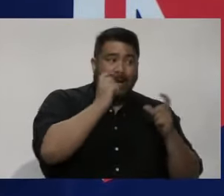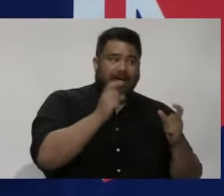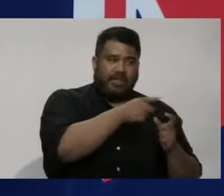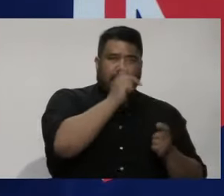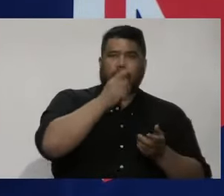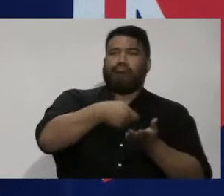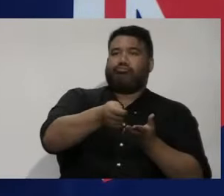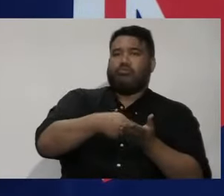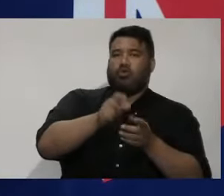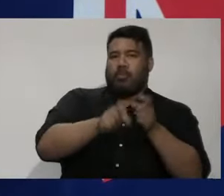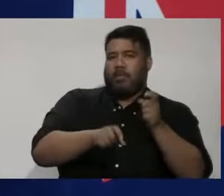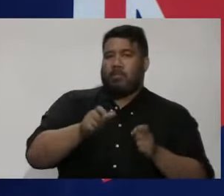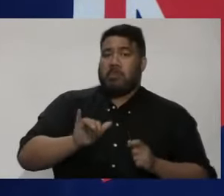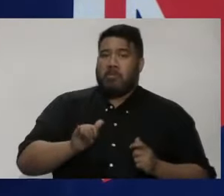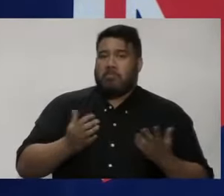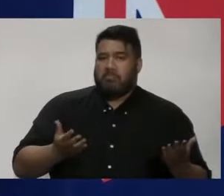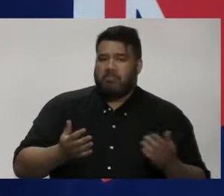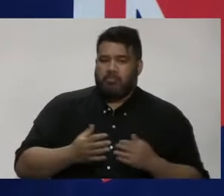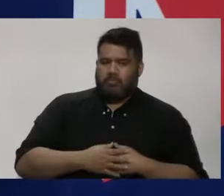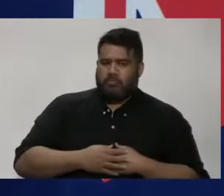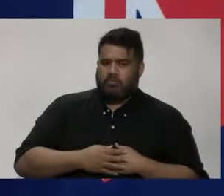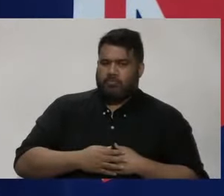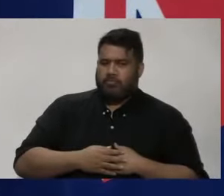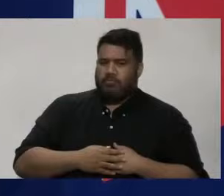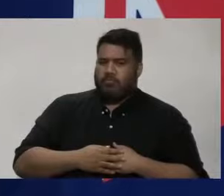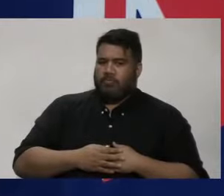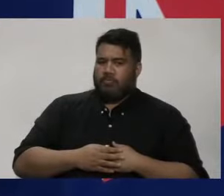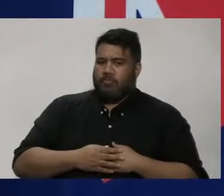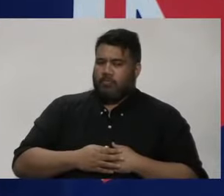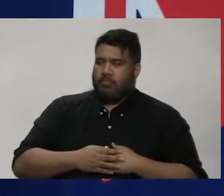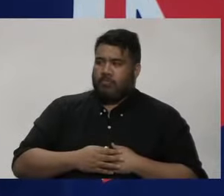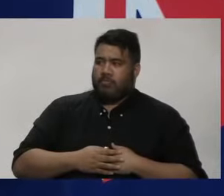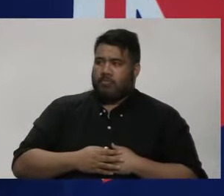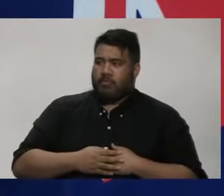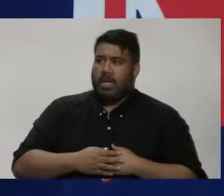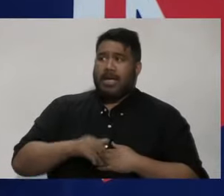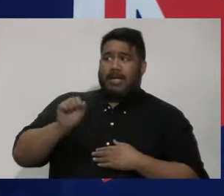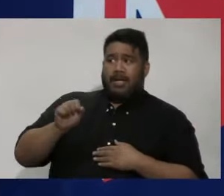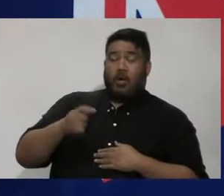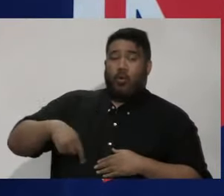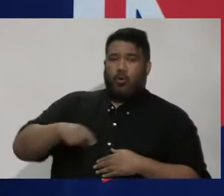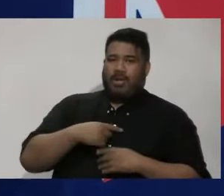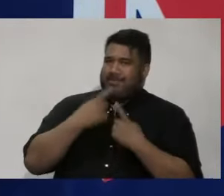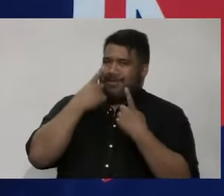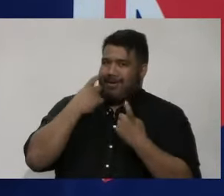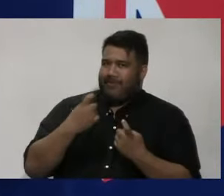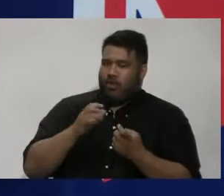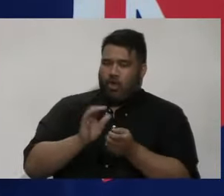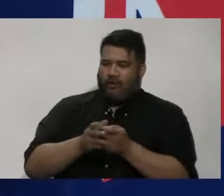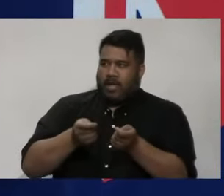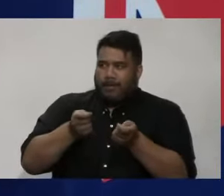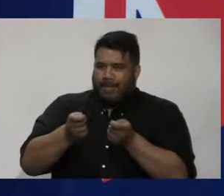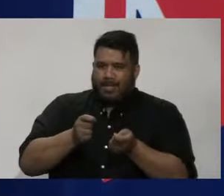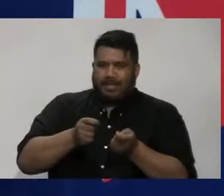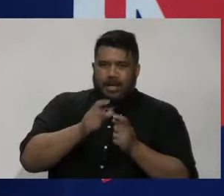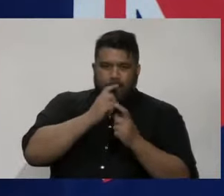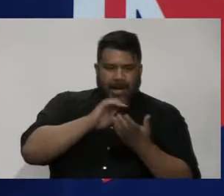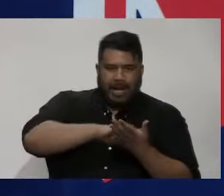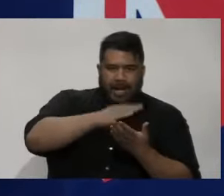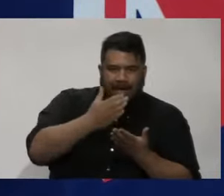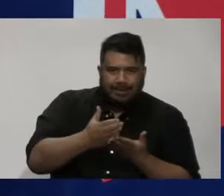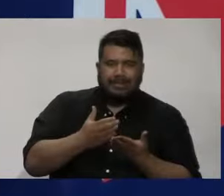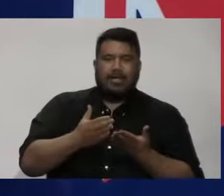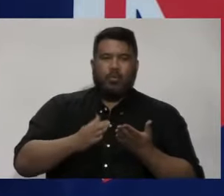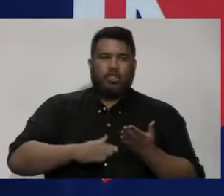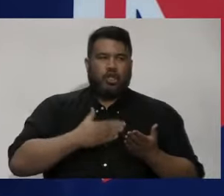drivers to try and police their spaces. Yeah, and that's something that we need to make sure that we're really careful about how we manage that. We don't want to put them in a difficult position. The